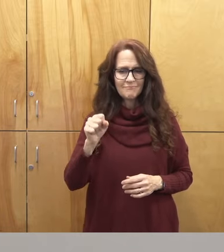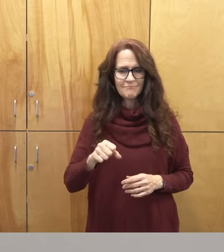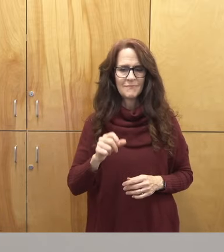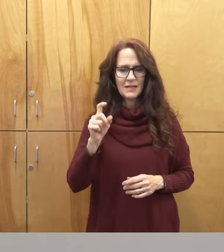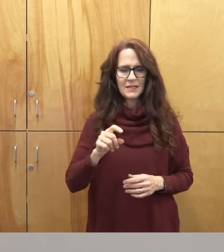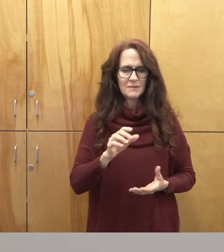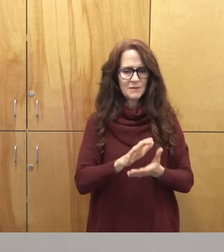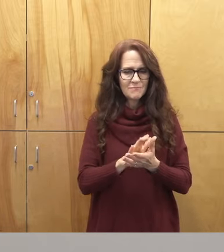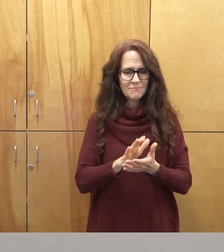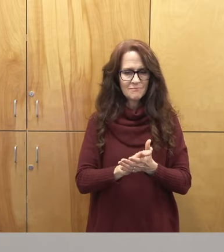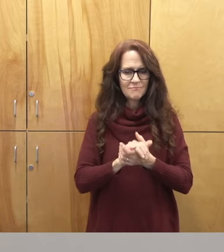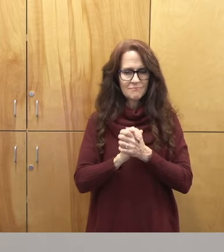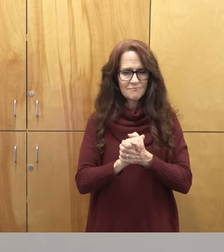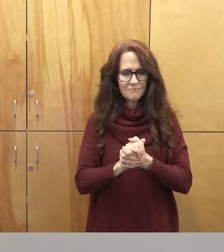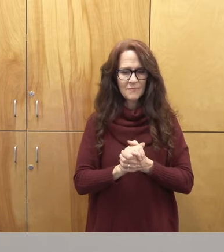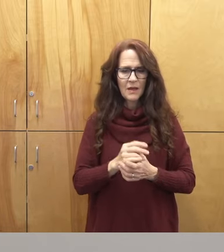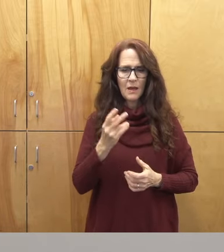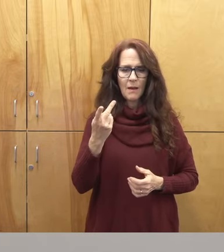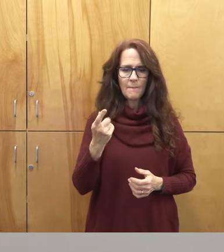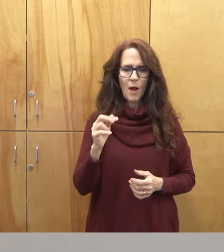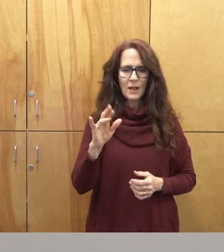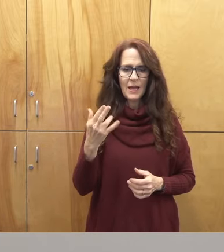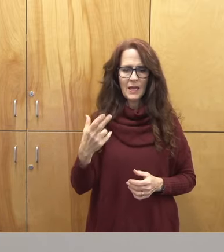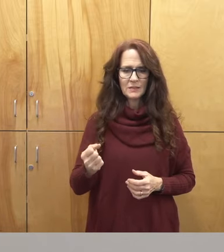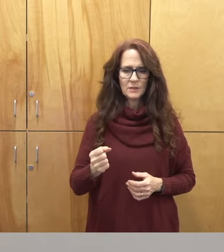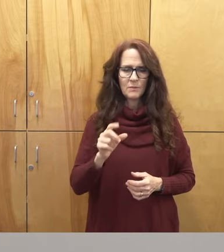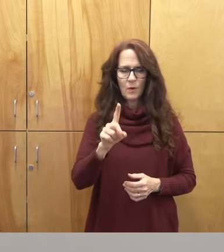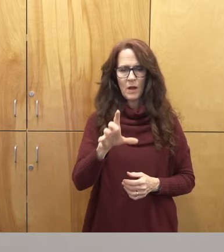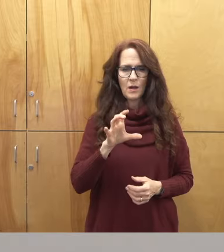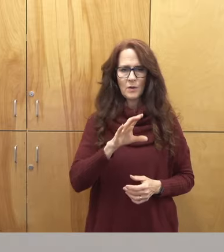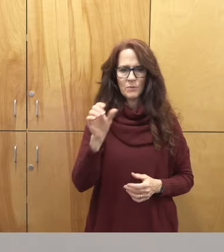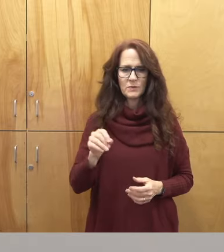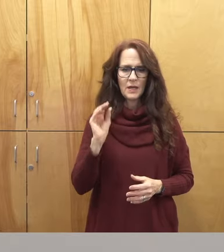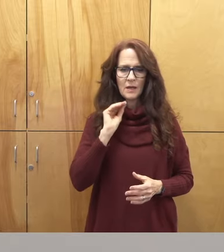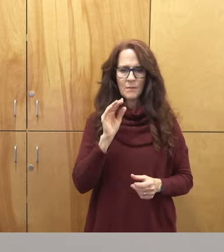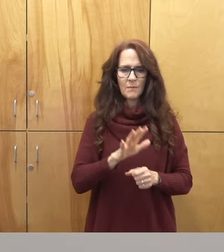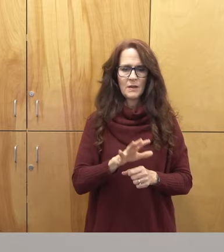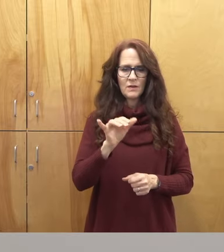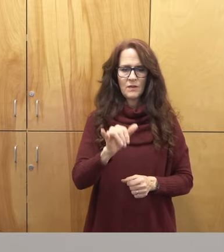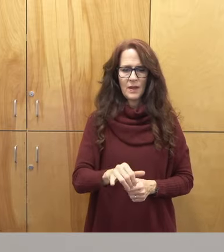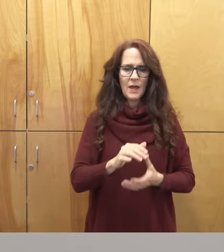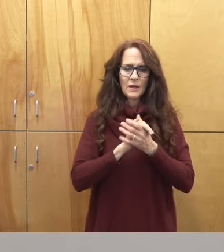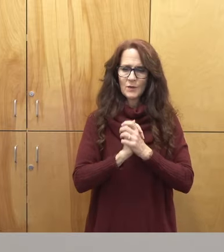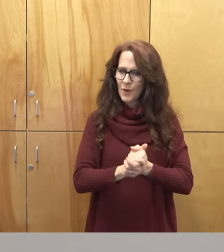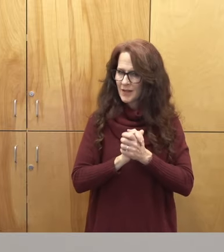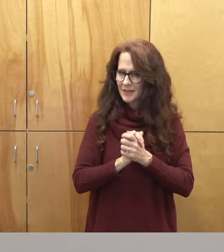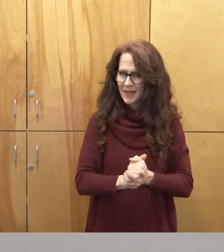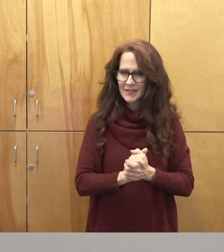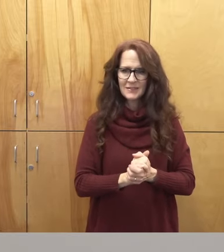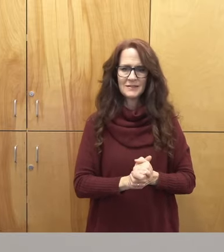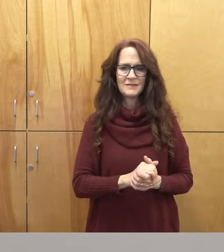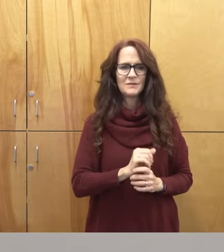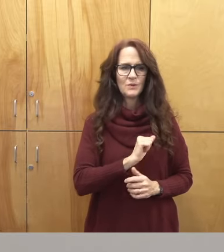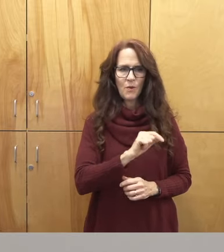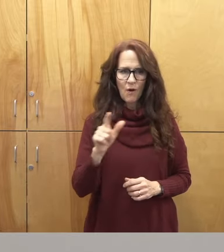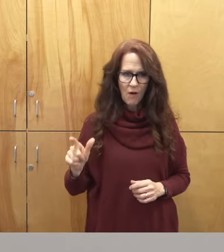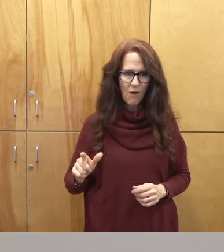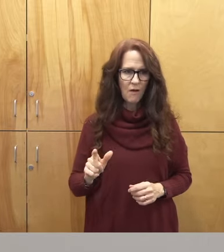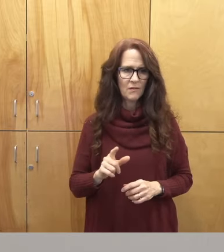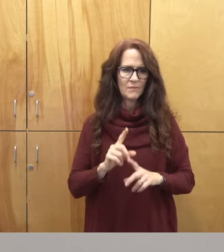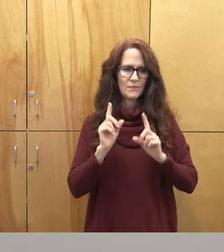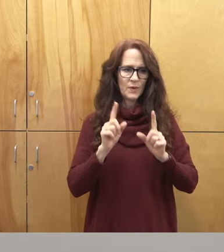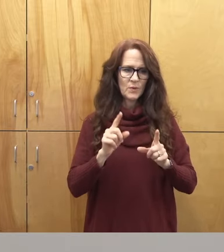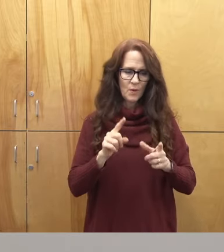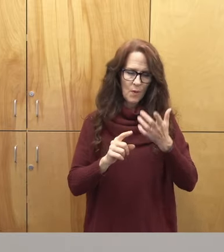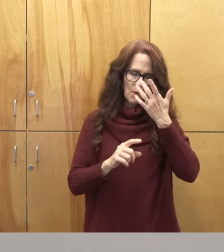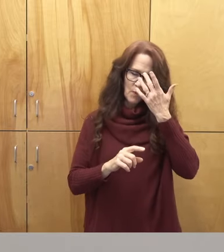to be recognized at Poly High School, and so I am 100% committed to that. Congratulations, everybody who will go to that